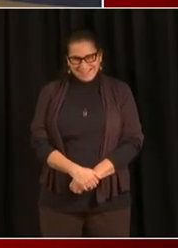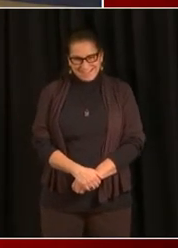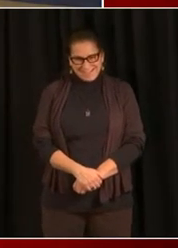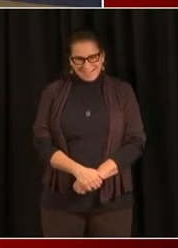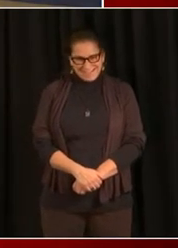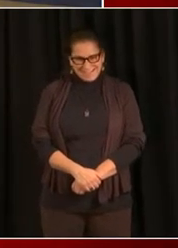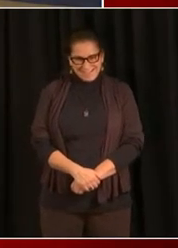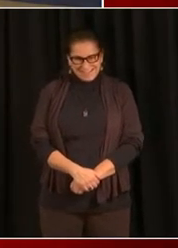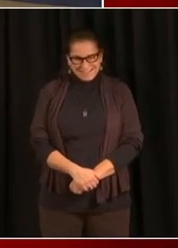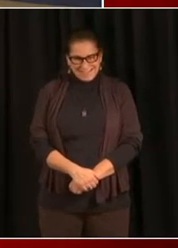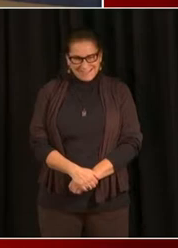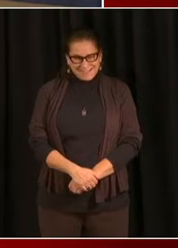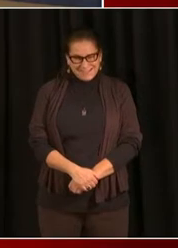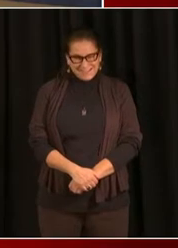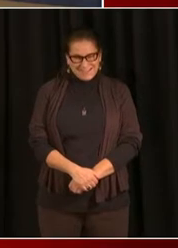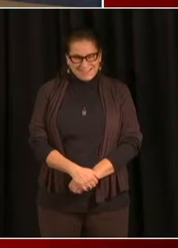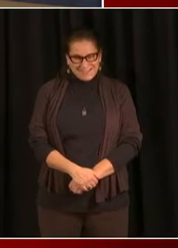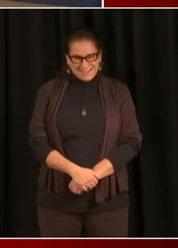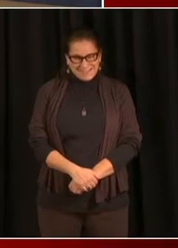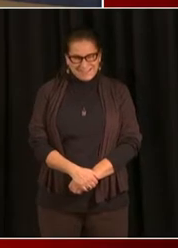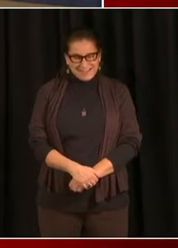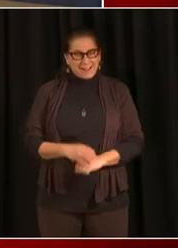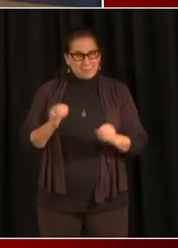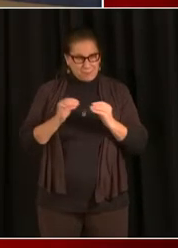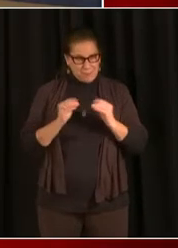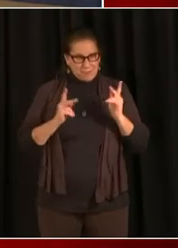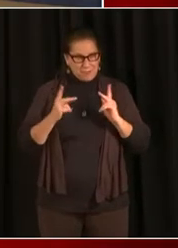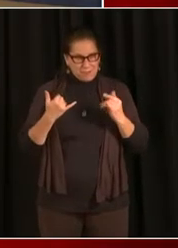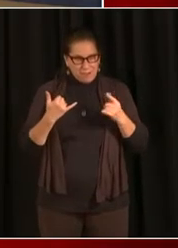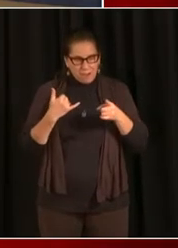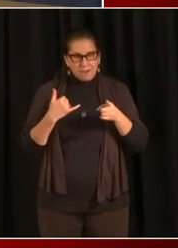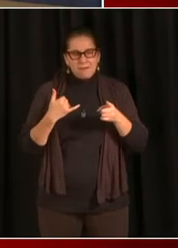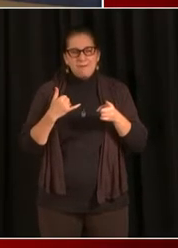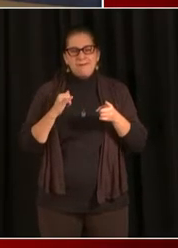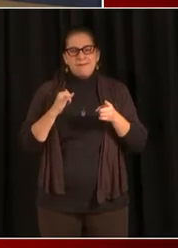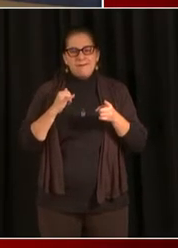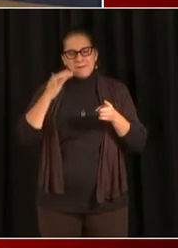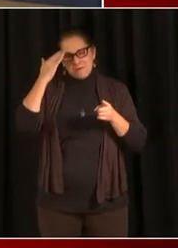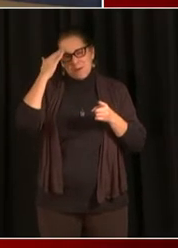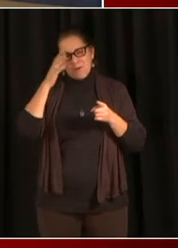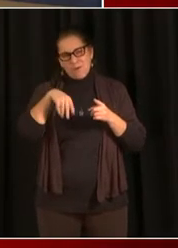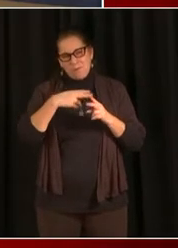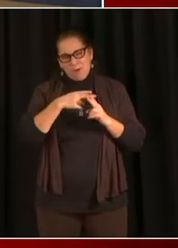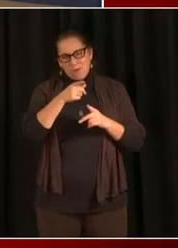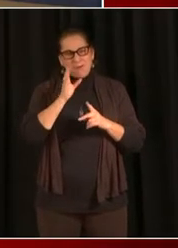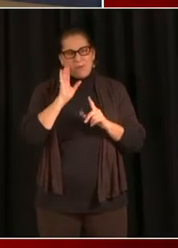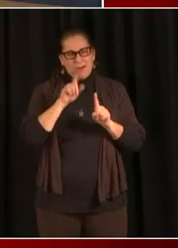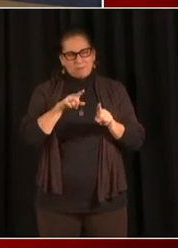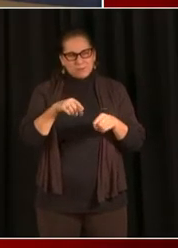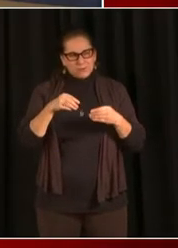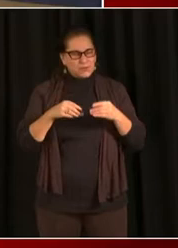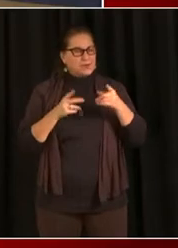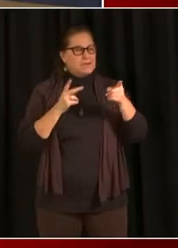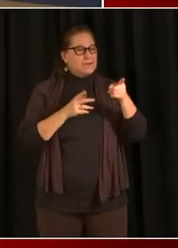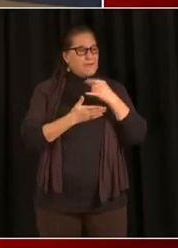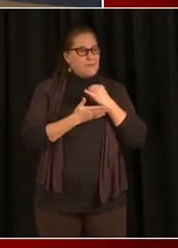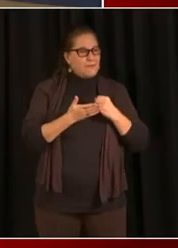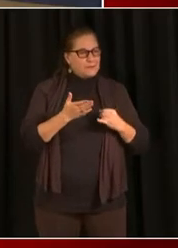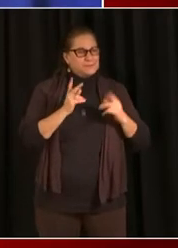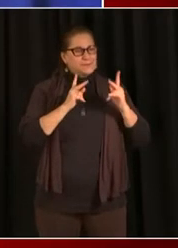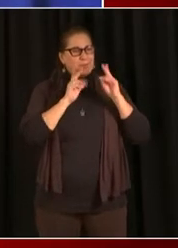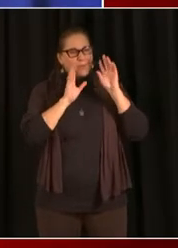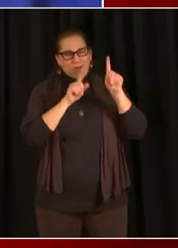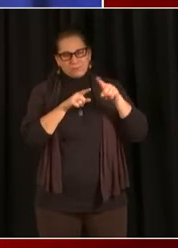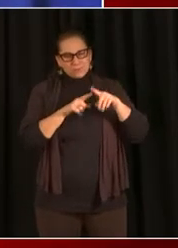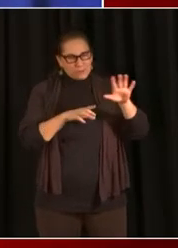the retail establishment and how that kind of energizes the business, even though we talk about online commerce, just kind of the